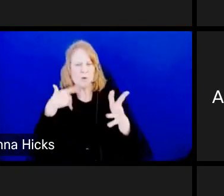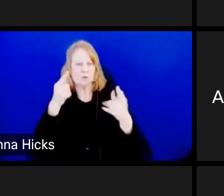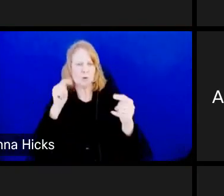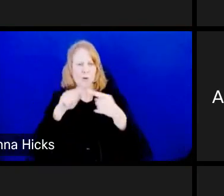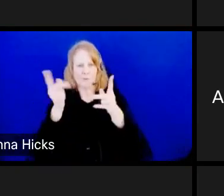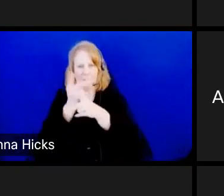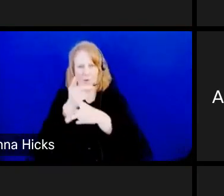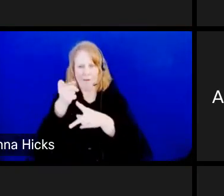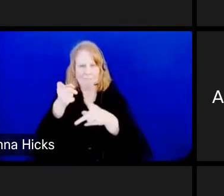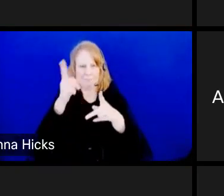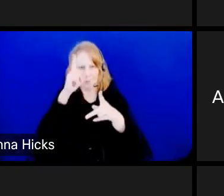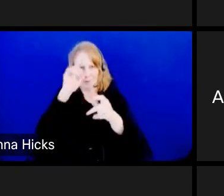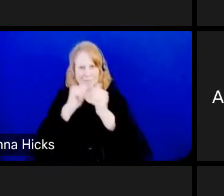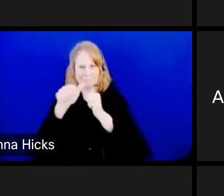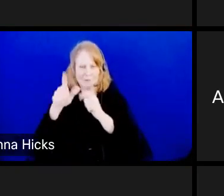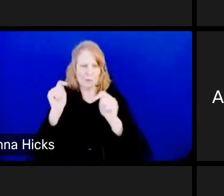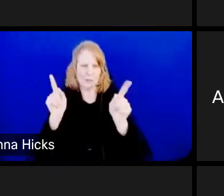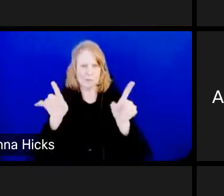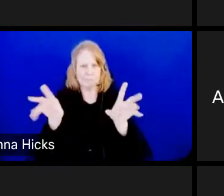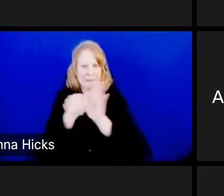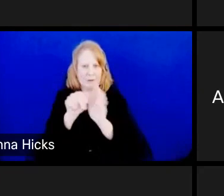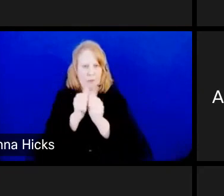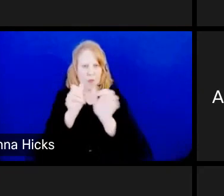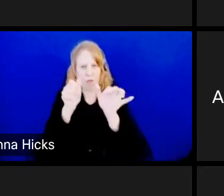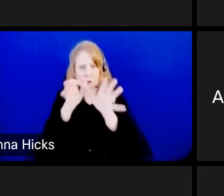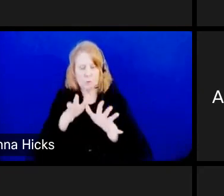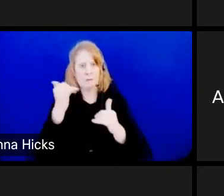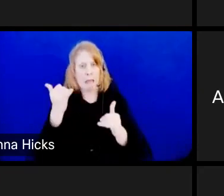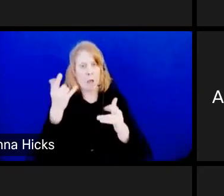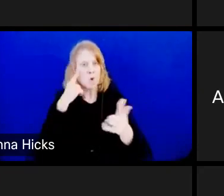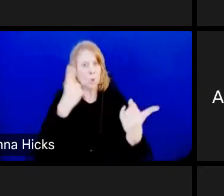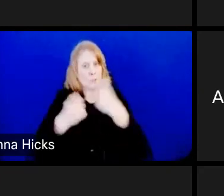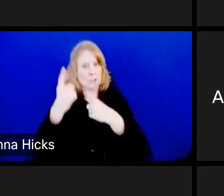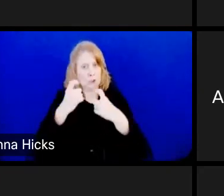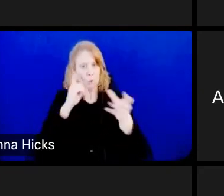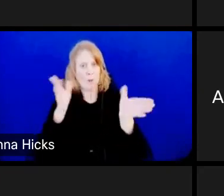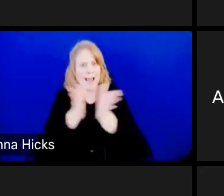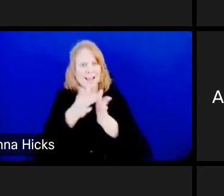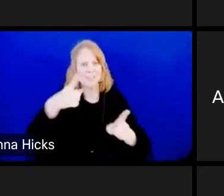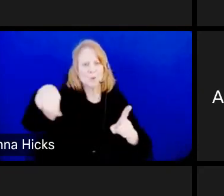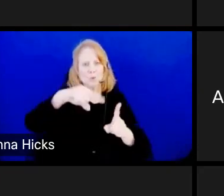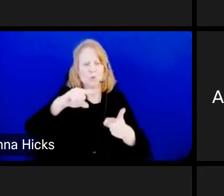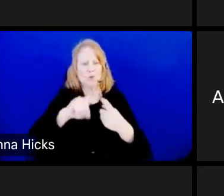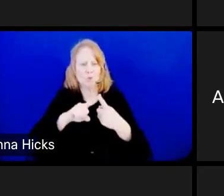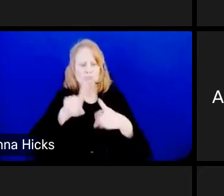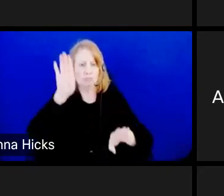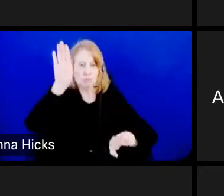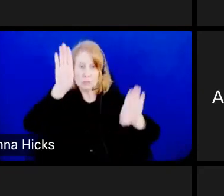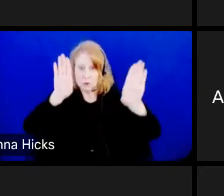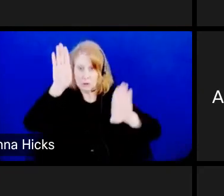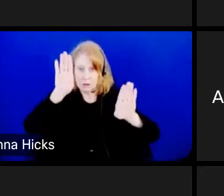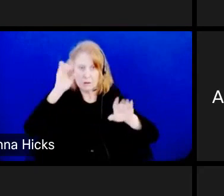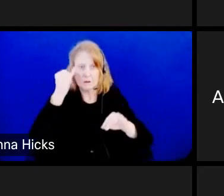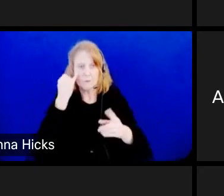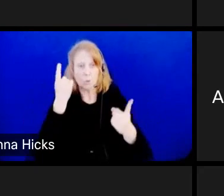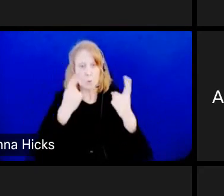point, is ask you to raise your hand. I know that there have been some questions in the chat. I hope DDOT, if they